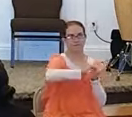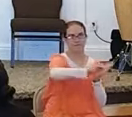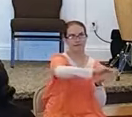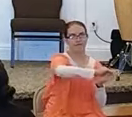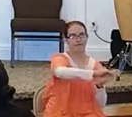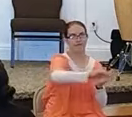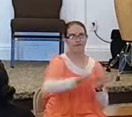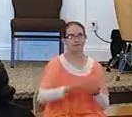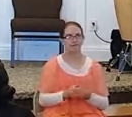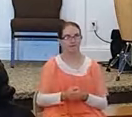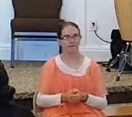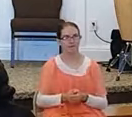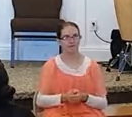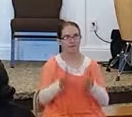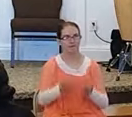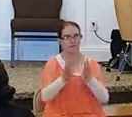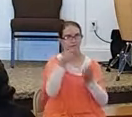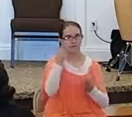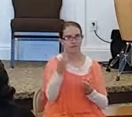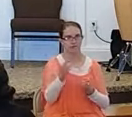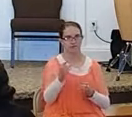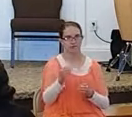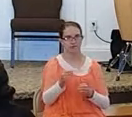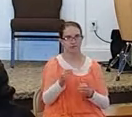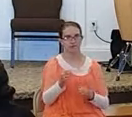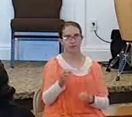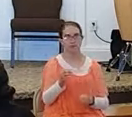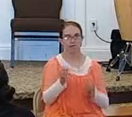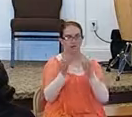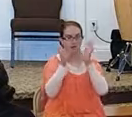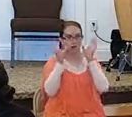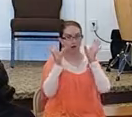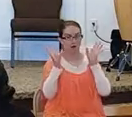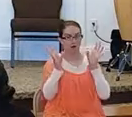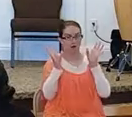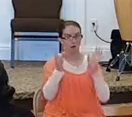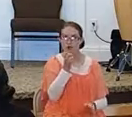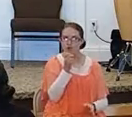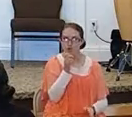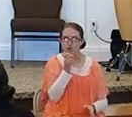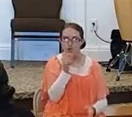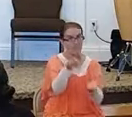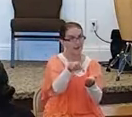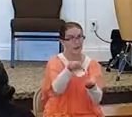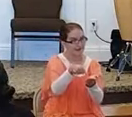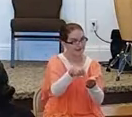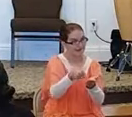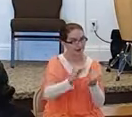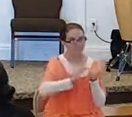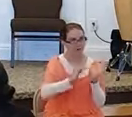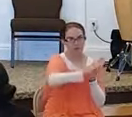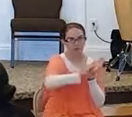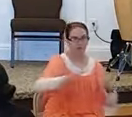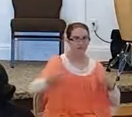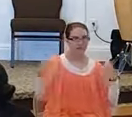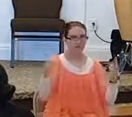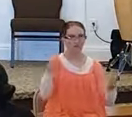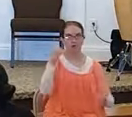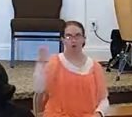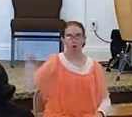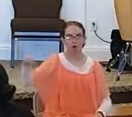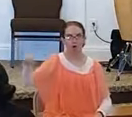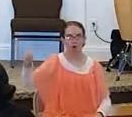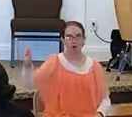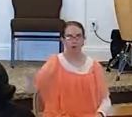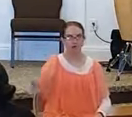her. Amen. The Bible said, then they marveled, and they were saying, who is this that forgives sins also?